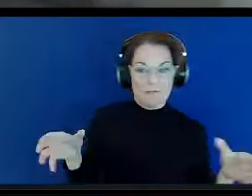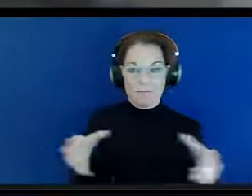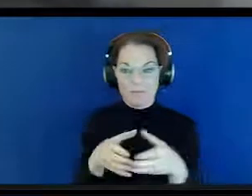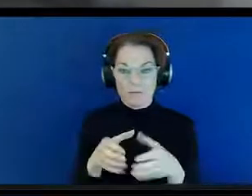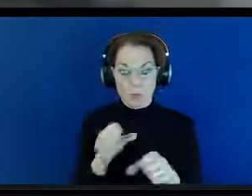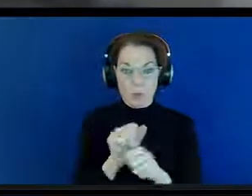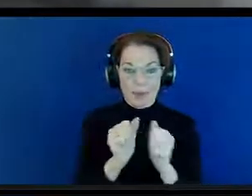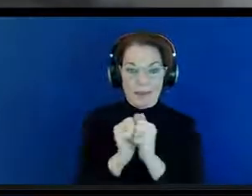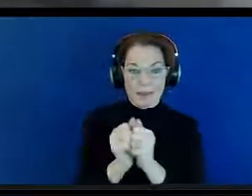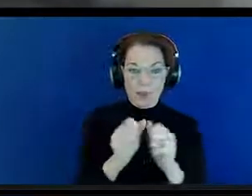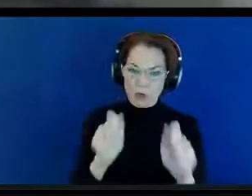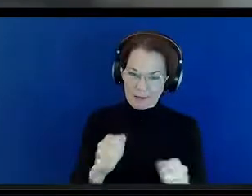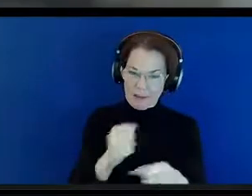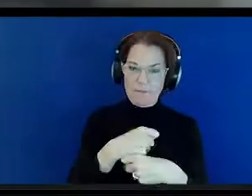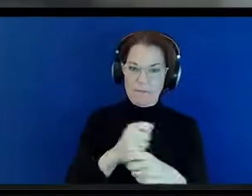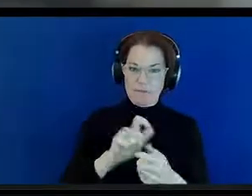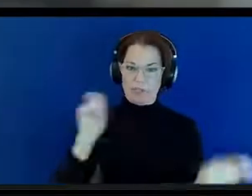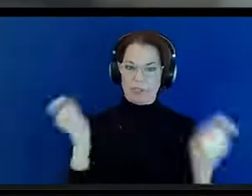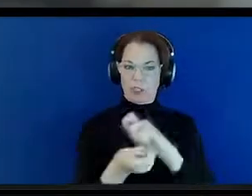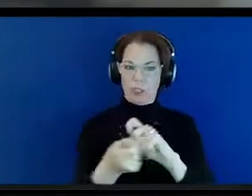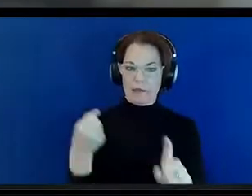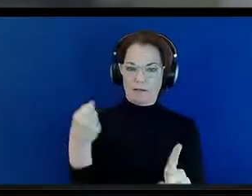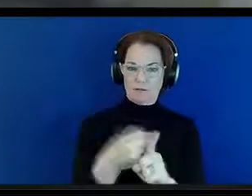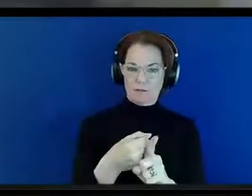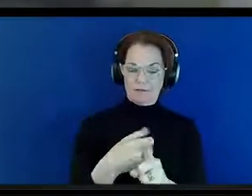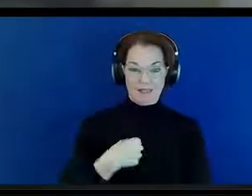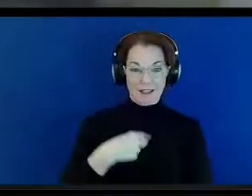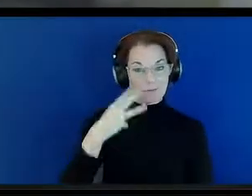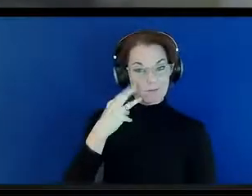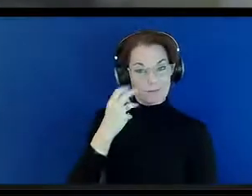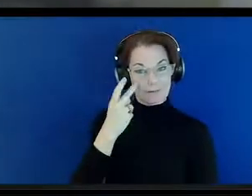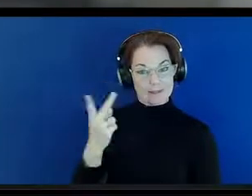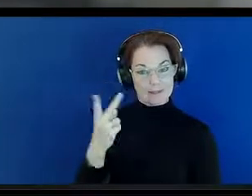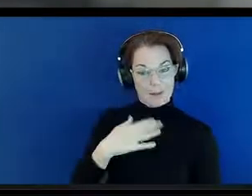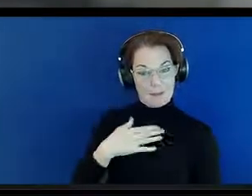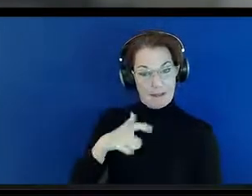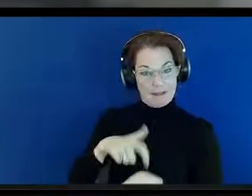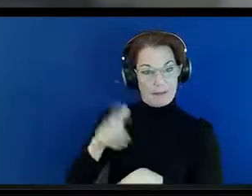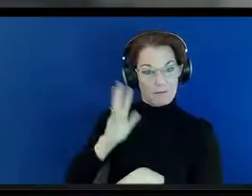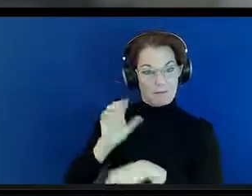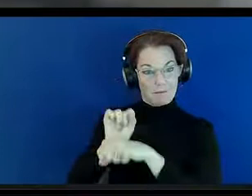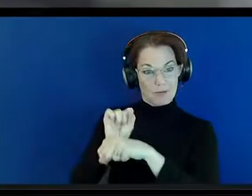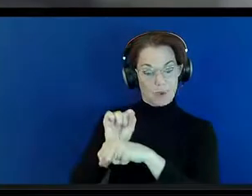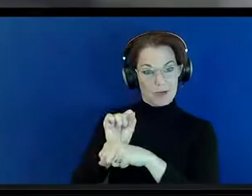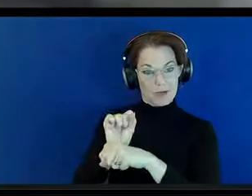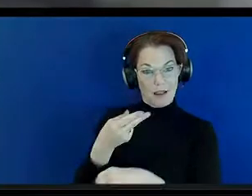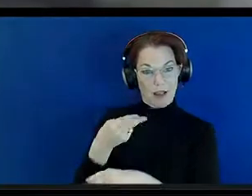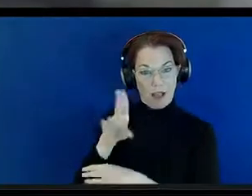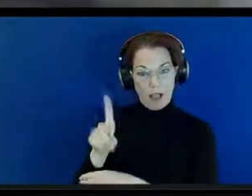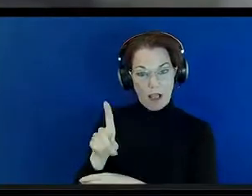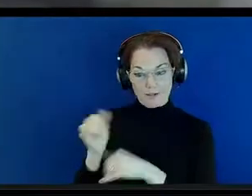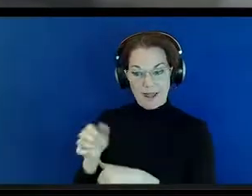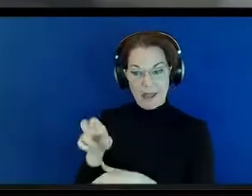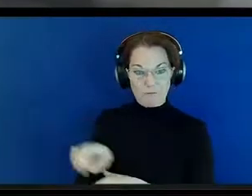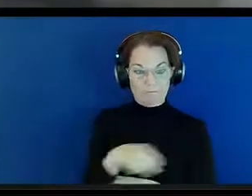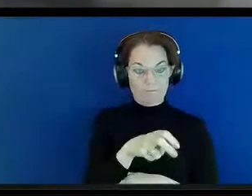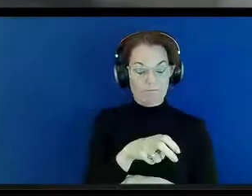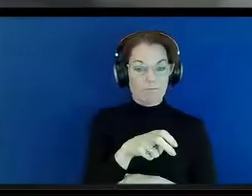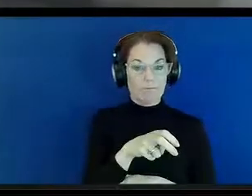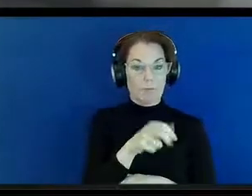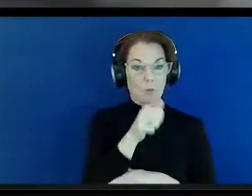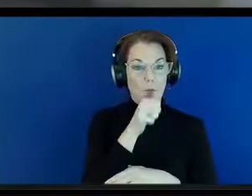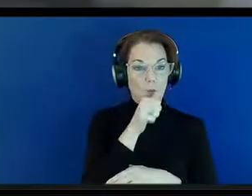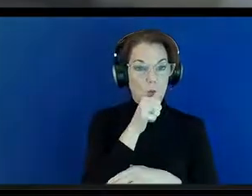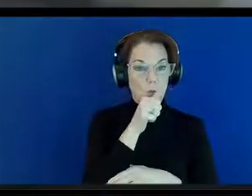change, which I've seen through my time at HUD and now in the private sector. And I believe that